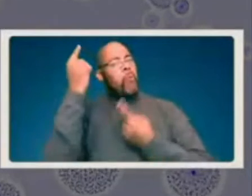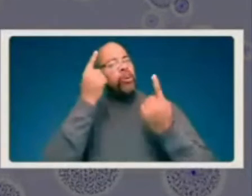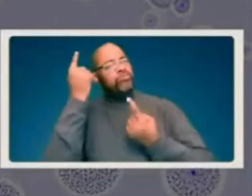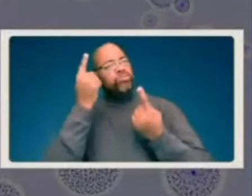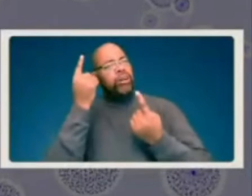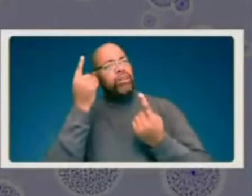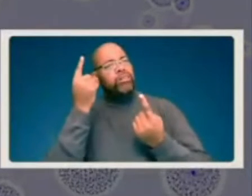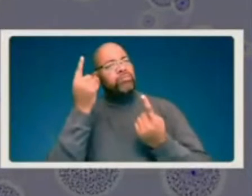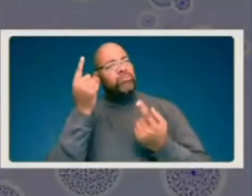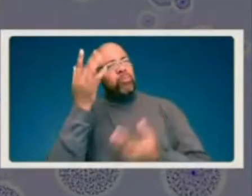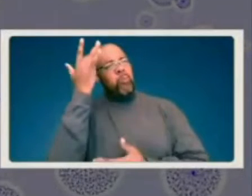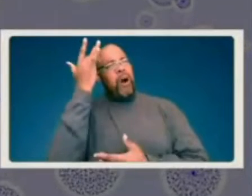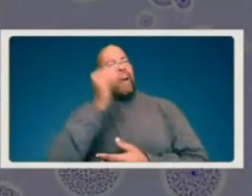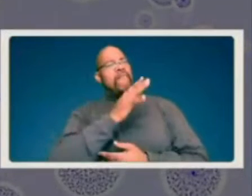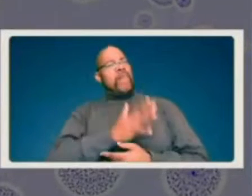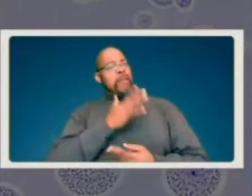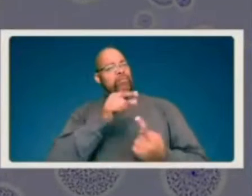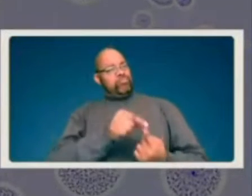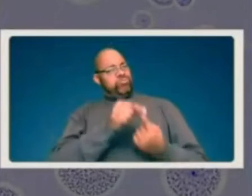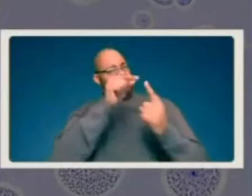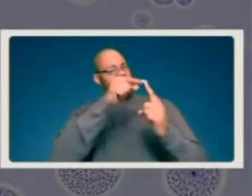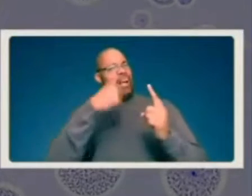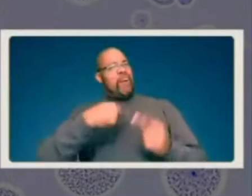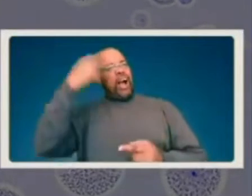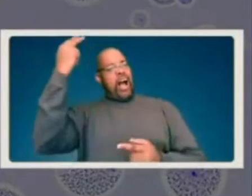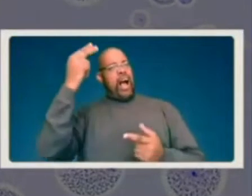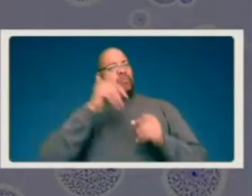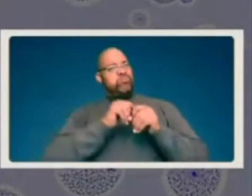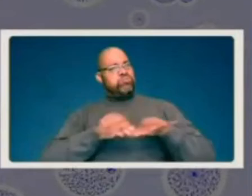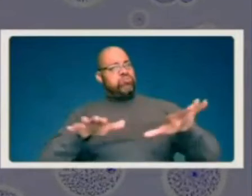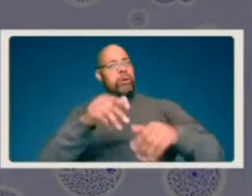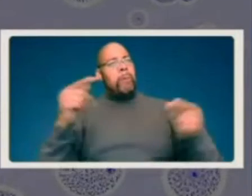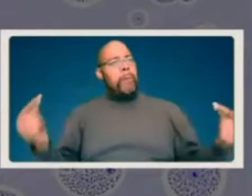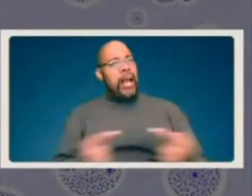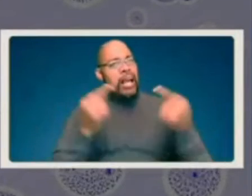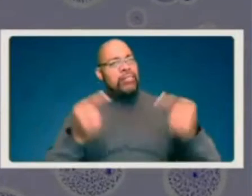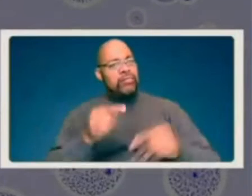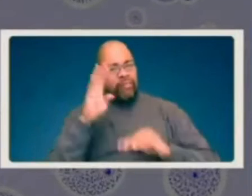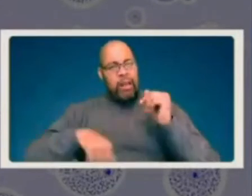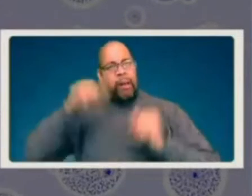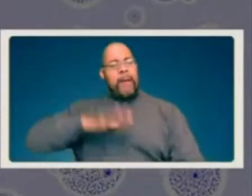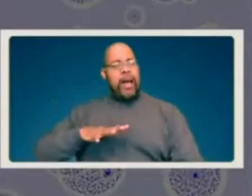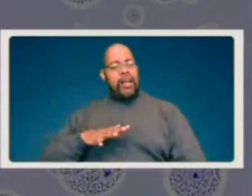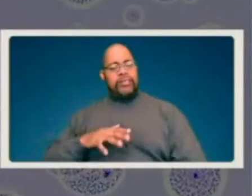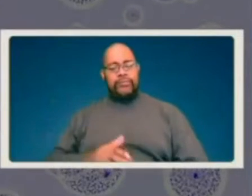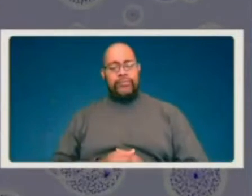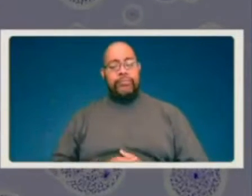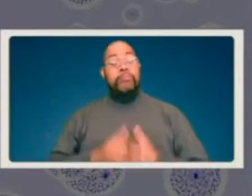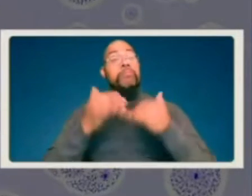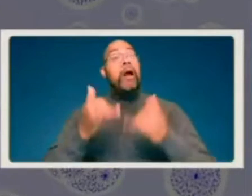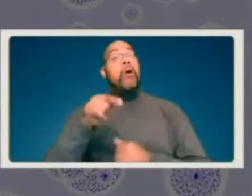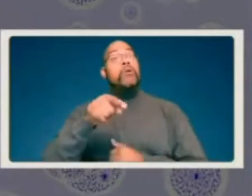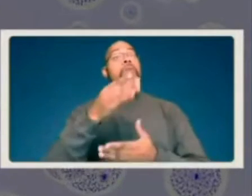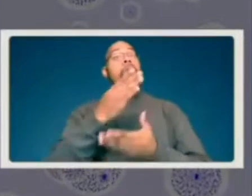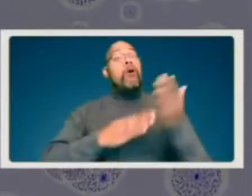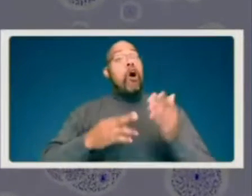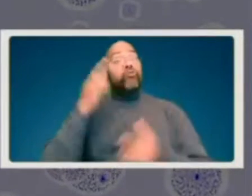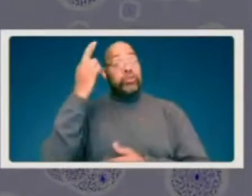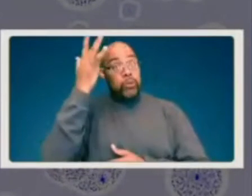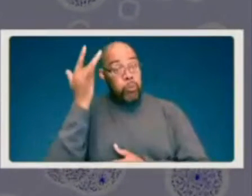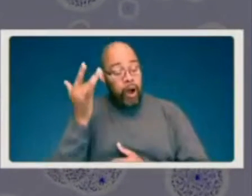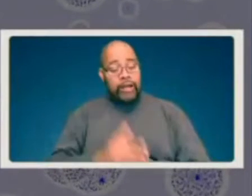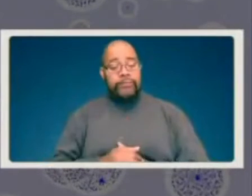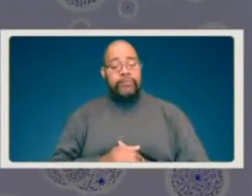You are probably wondering why females experience a higher prevalence of pain than males. Now, this